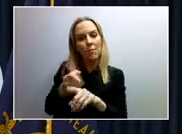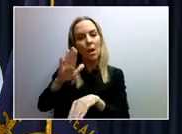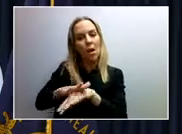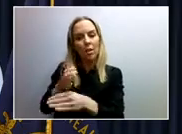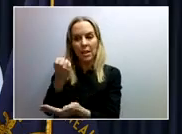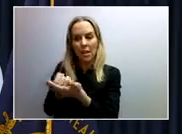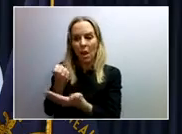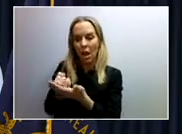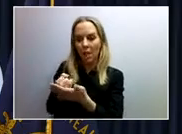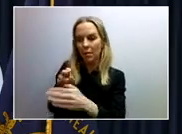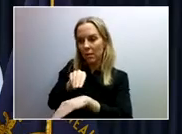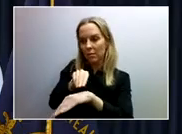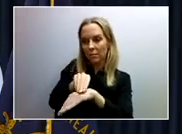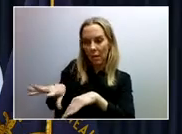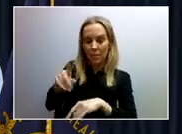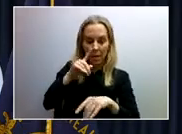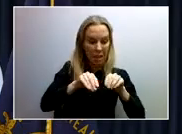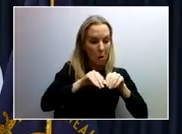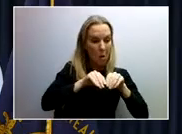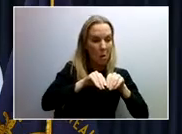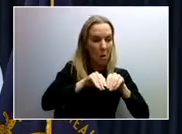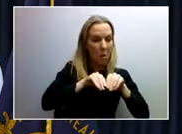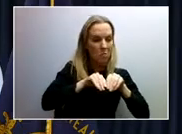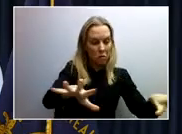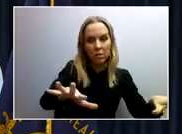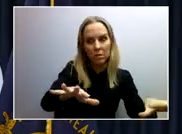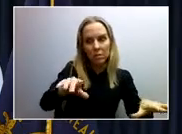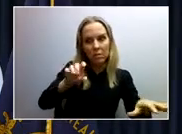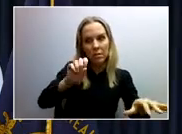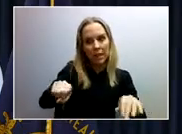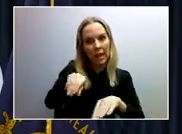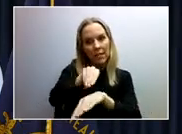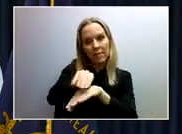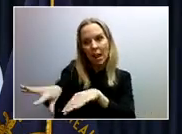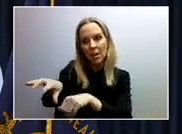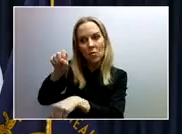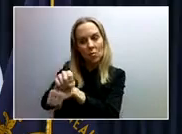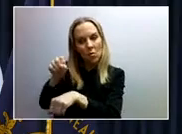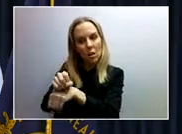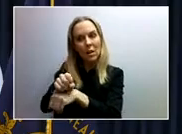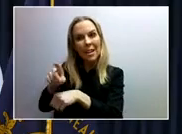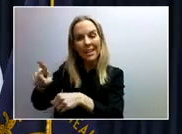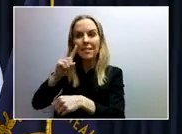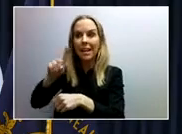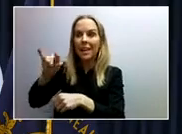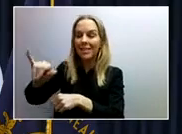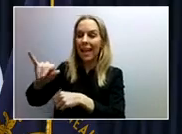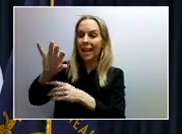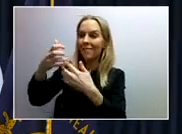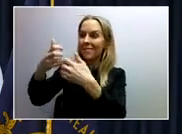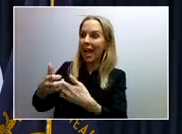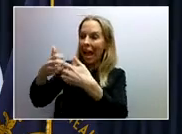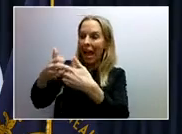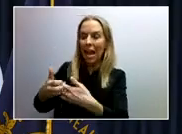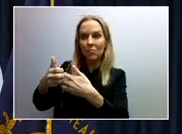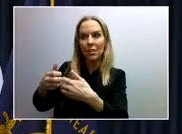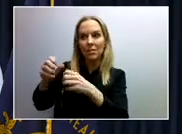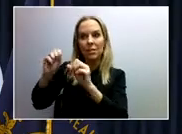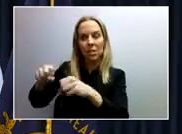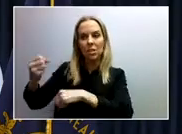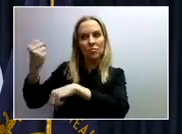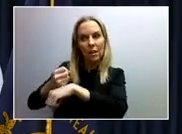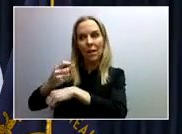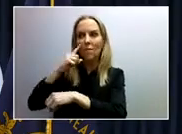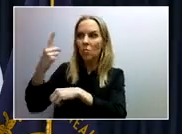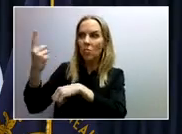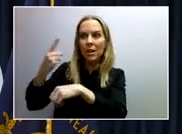it spreads, and it could shut down an entire shift in a factory in just days. I worry that it's going to have a